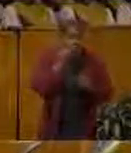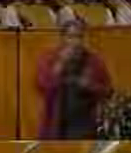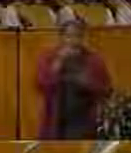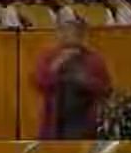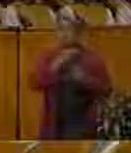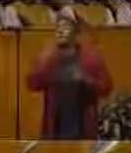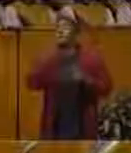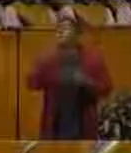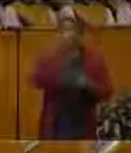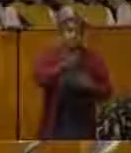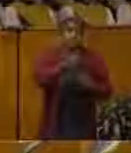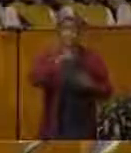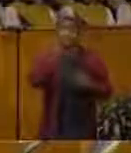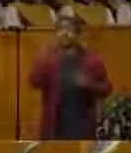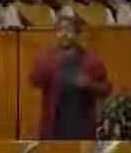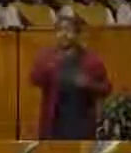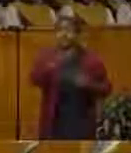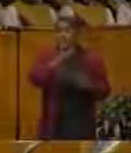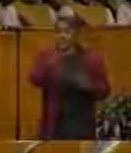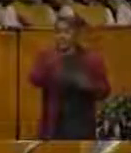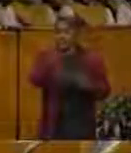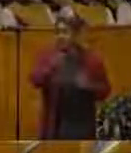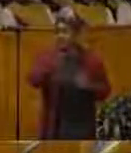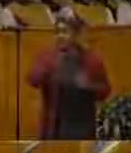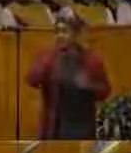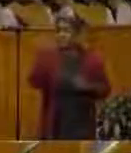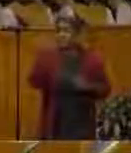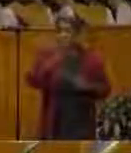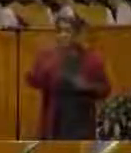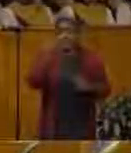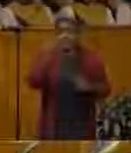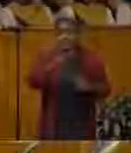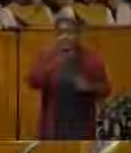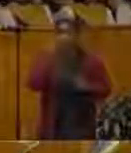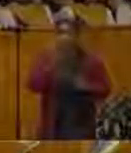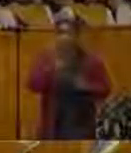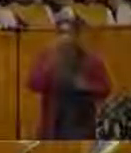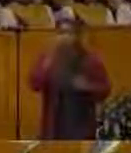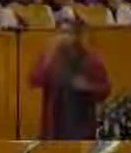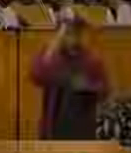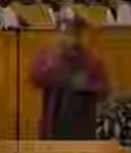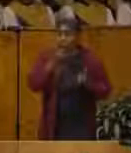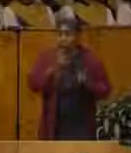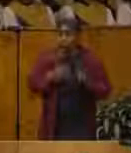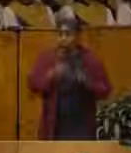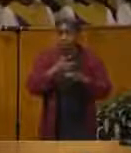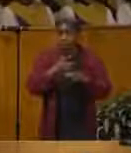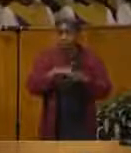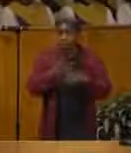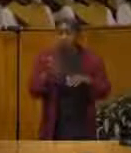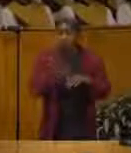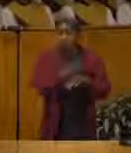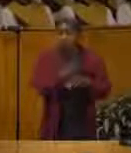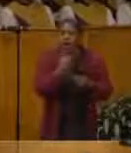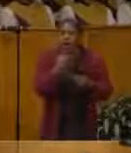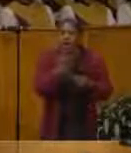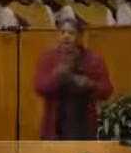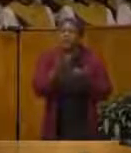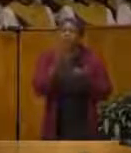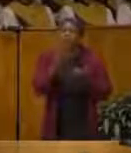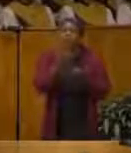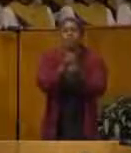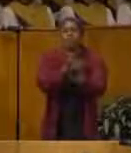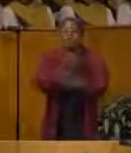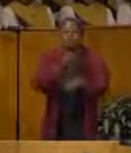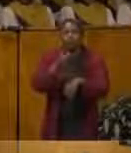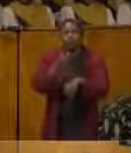You found your pattern of circling around to know what spots are gonna open first. Let me tell you how much you like church.